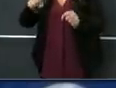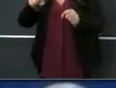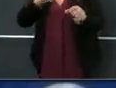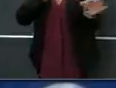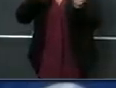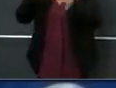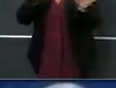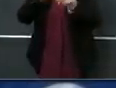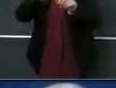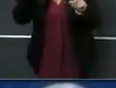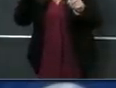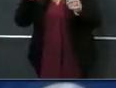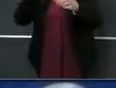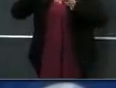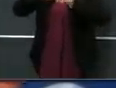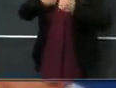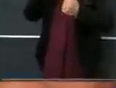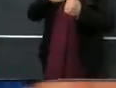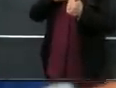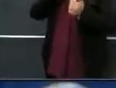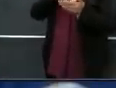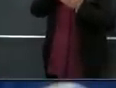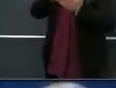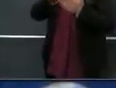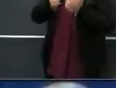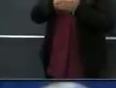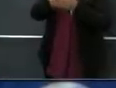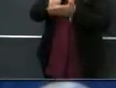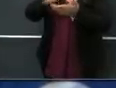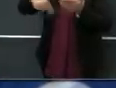exactly what we're doing about those disparities.